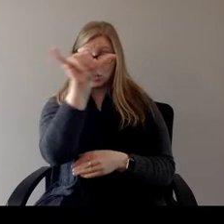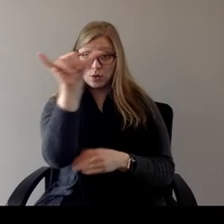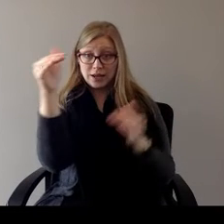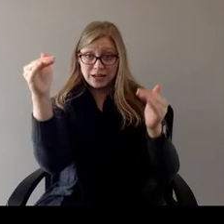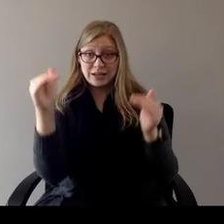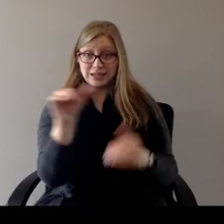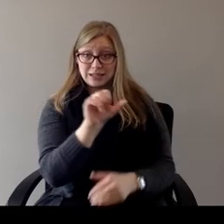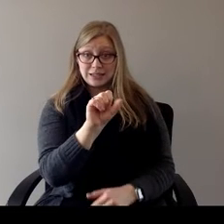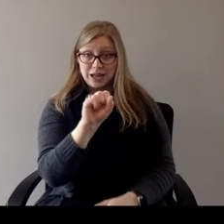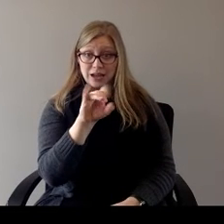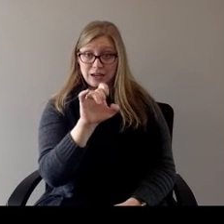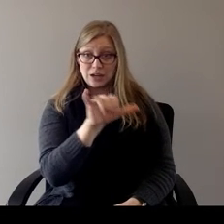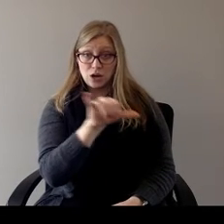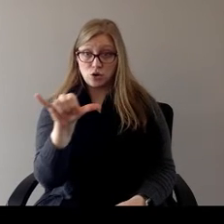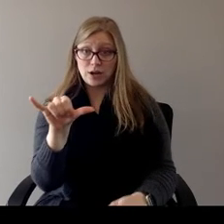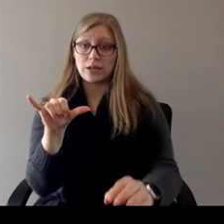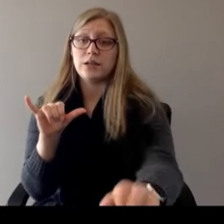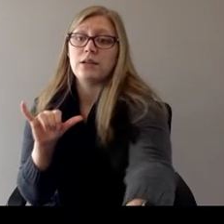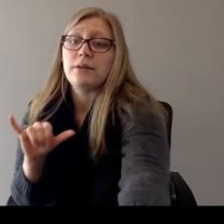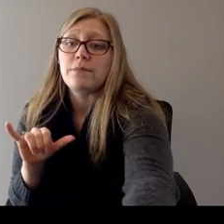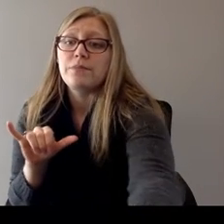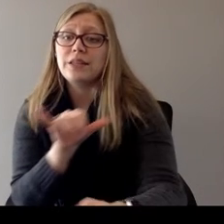DBC.